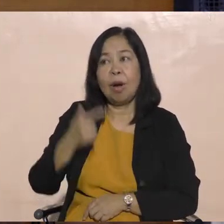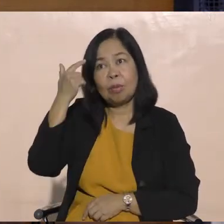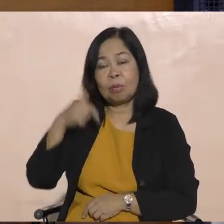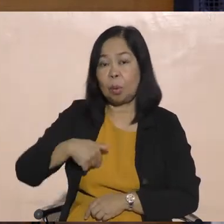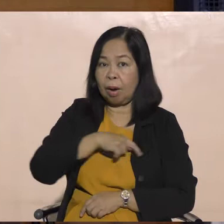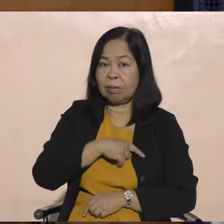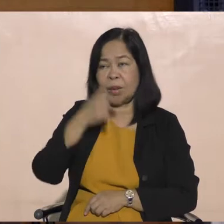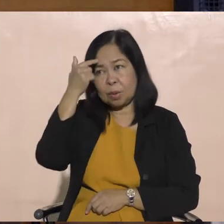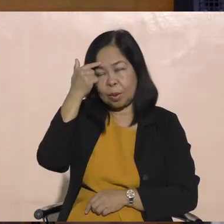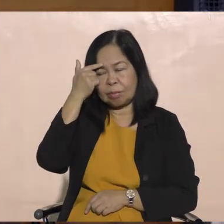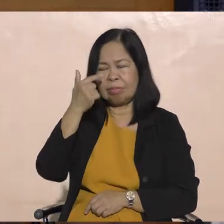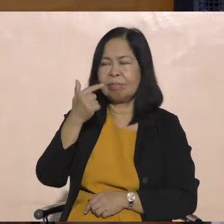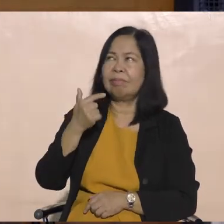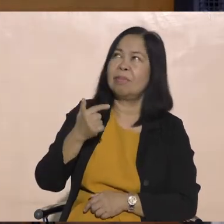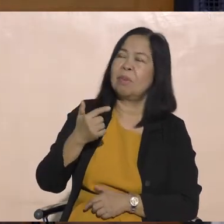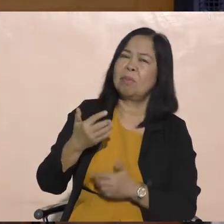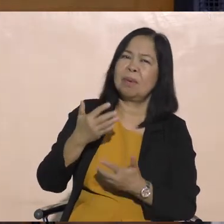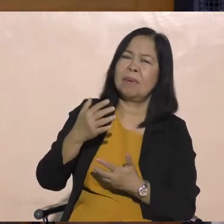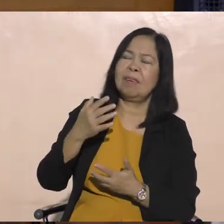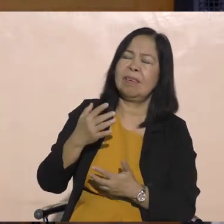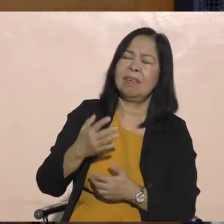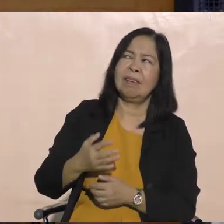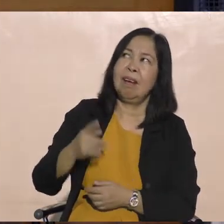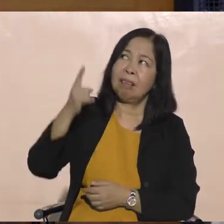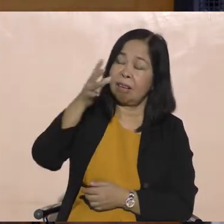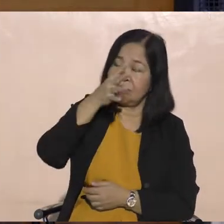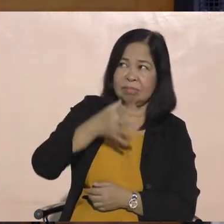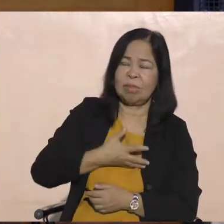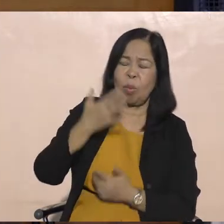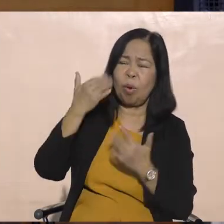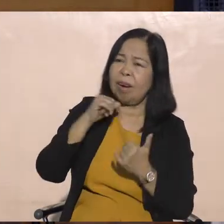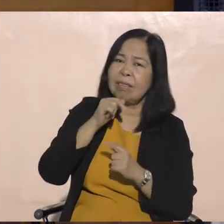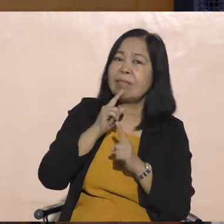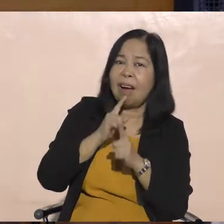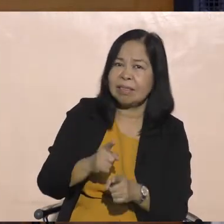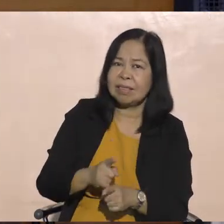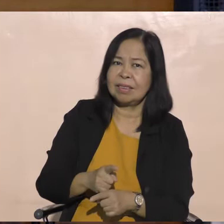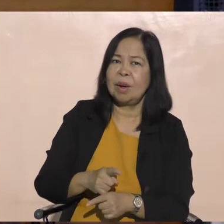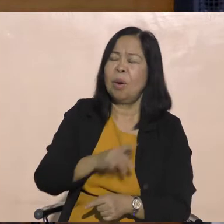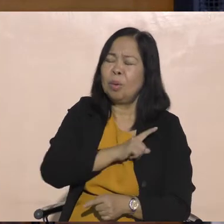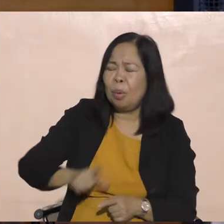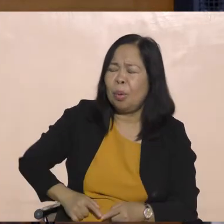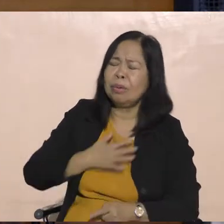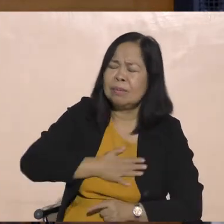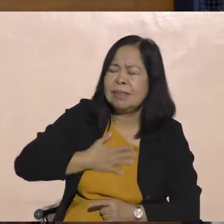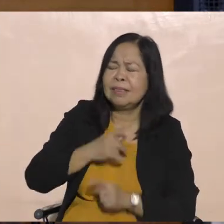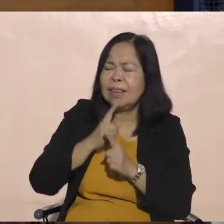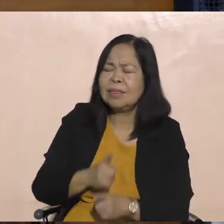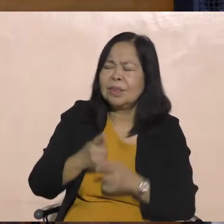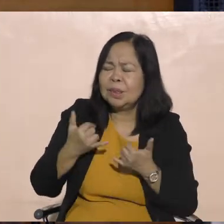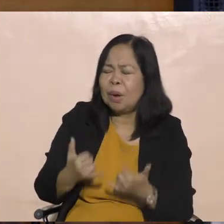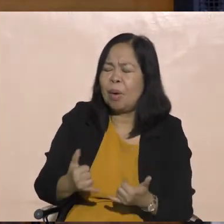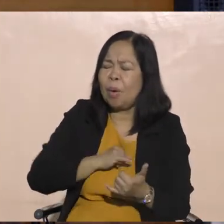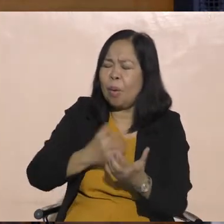that God will answer it quickly. But for us, makaingon ta, God's timing often feels